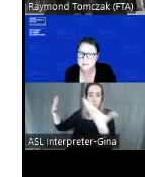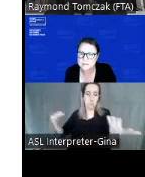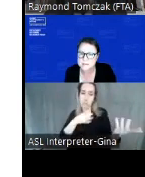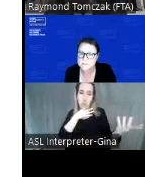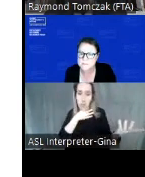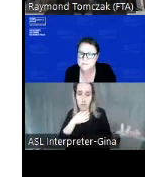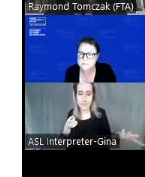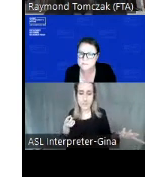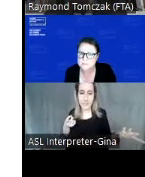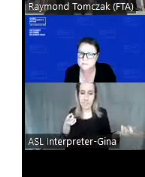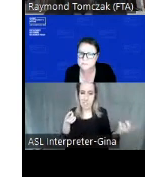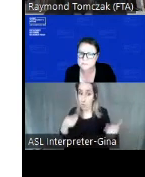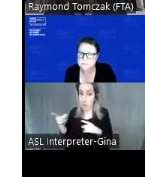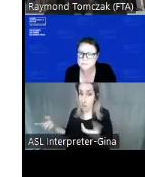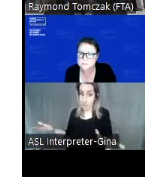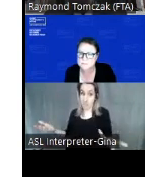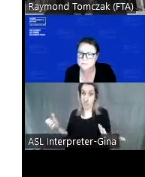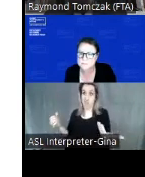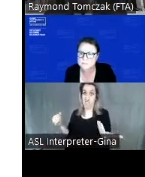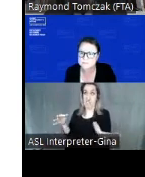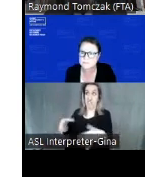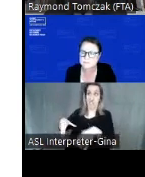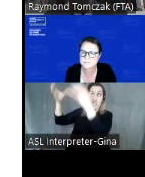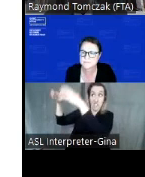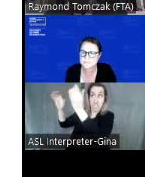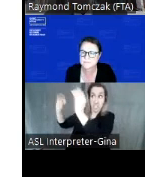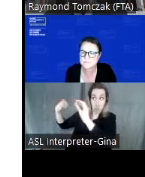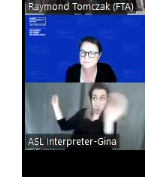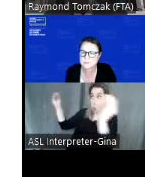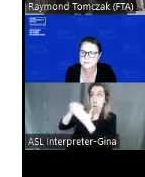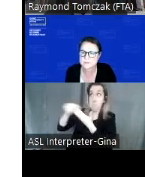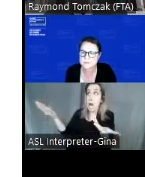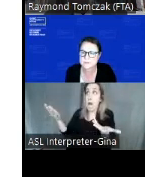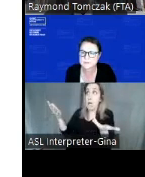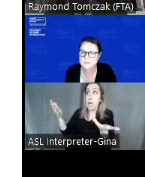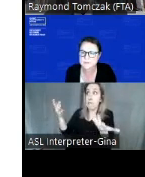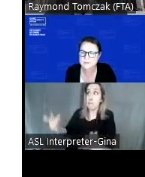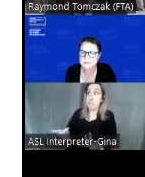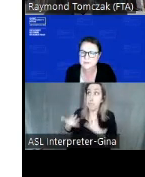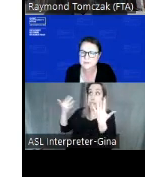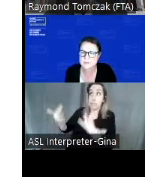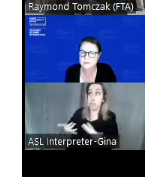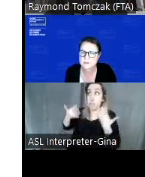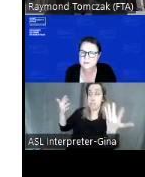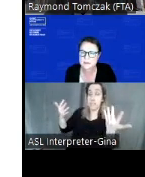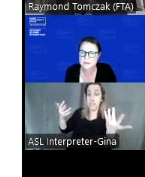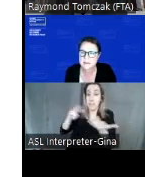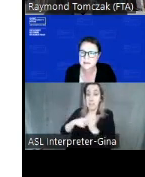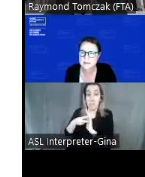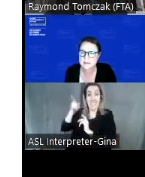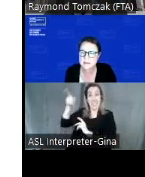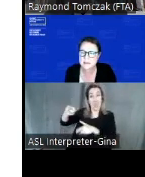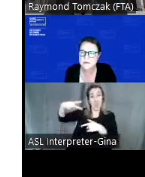being one of those projects that hangs in limbo with it just being an eyesore, not to mention the